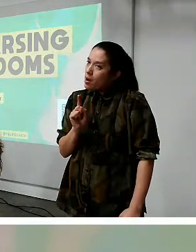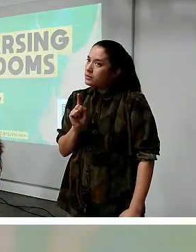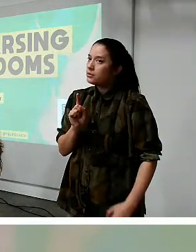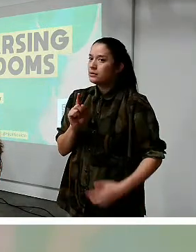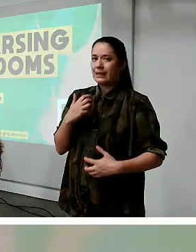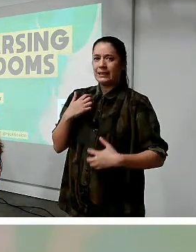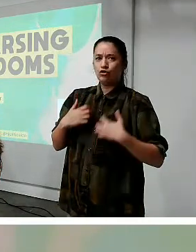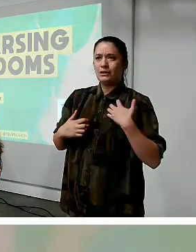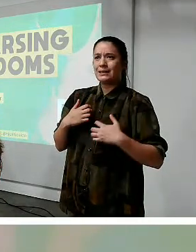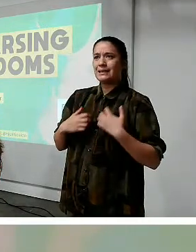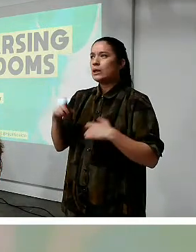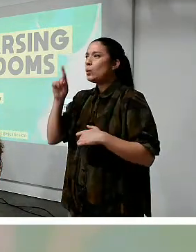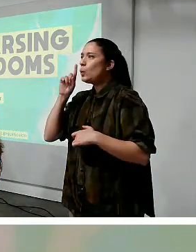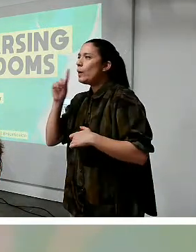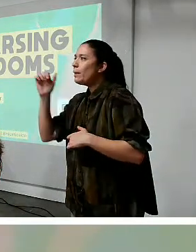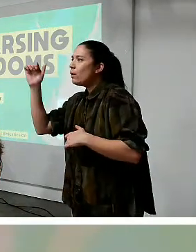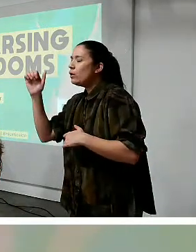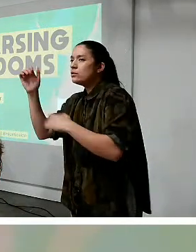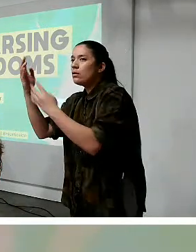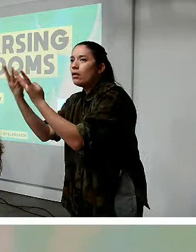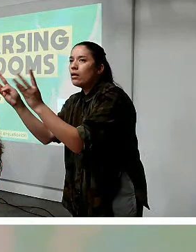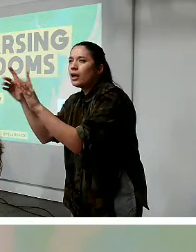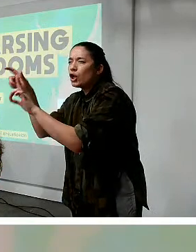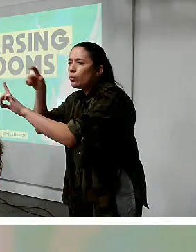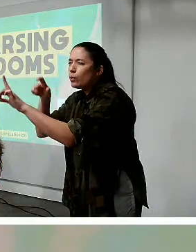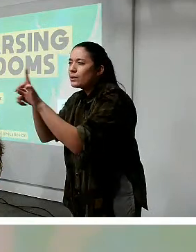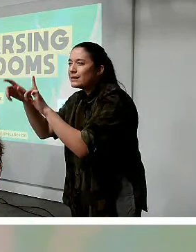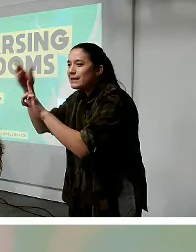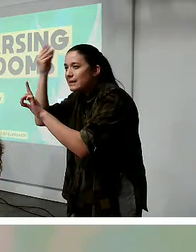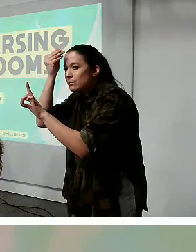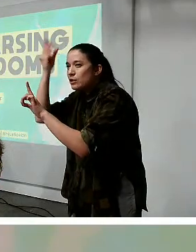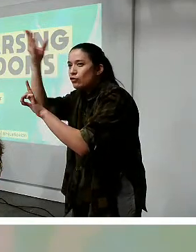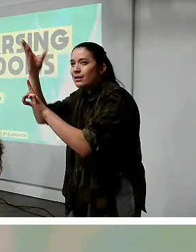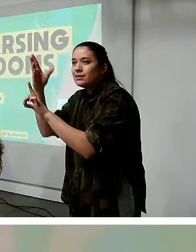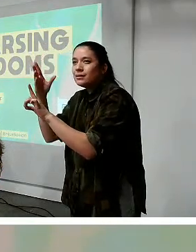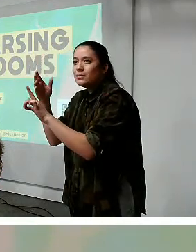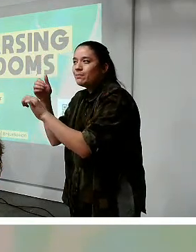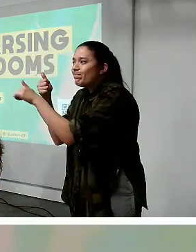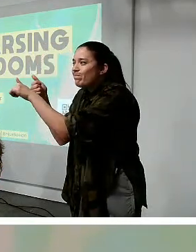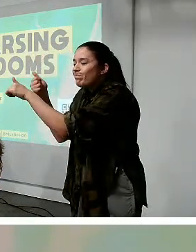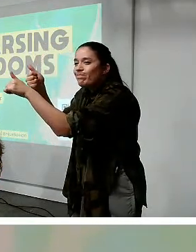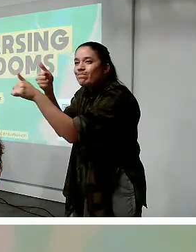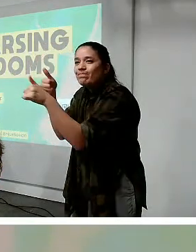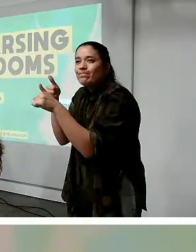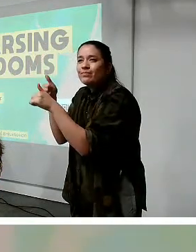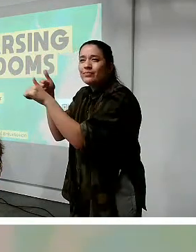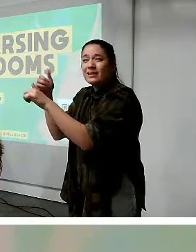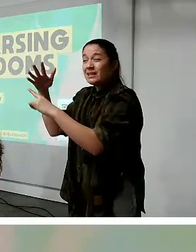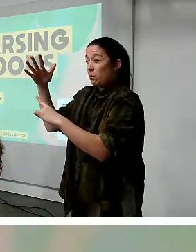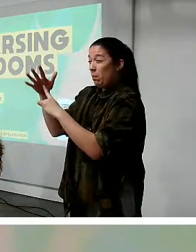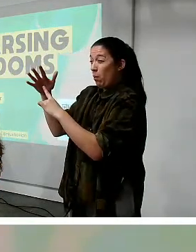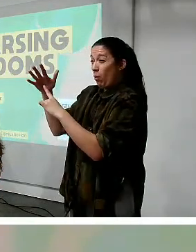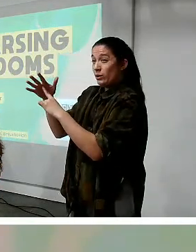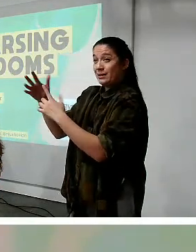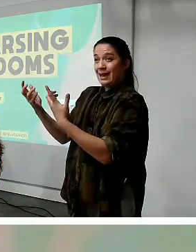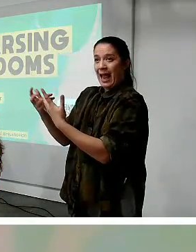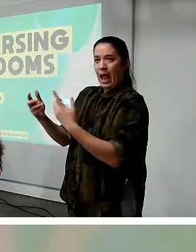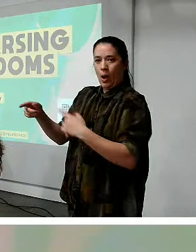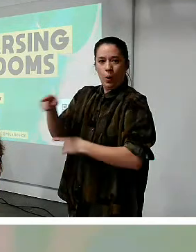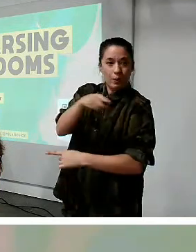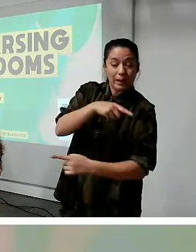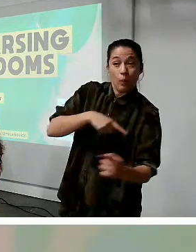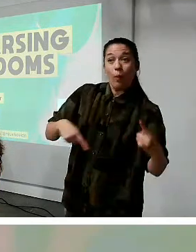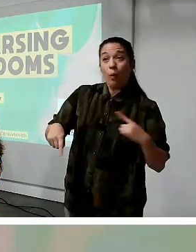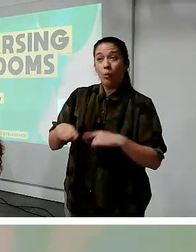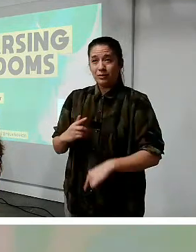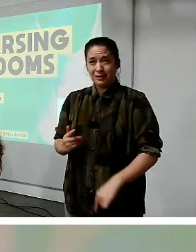And I think these are really important in how we survive and begin to get a glimpse